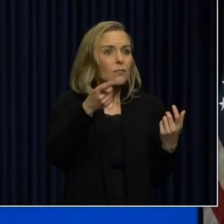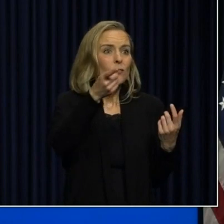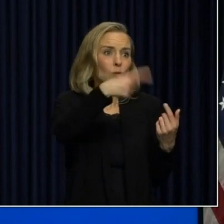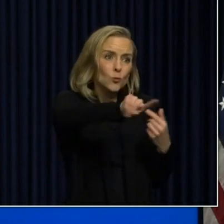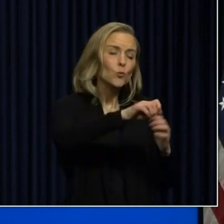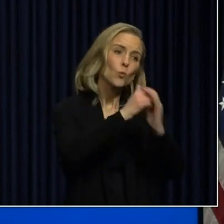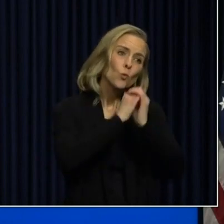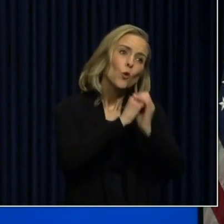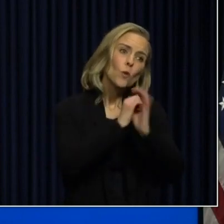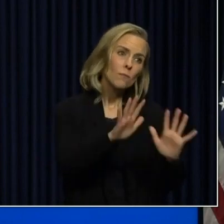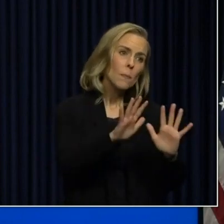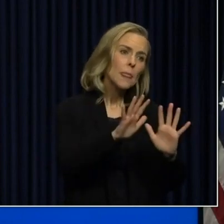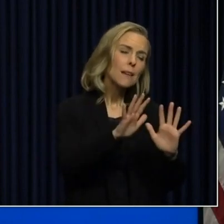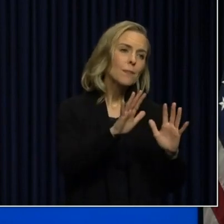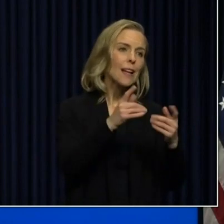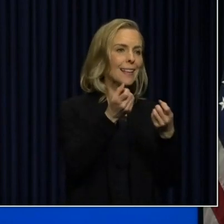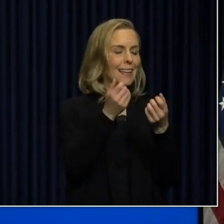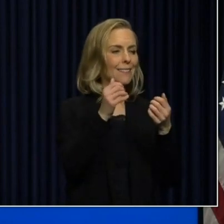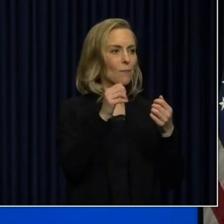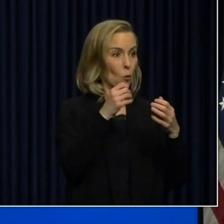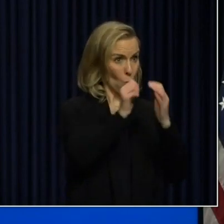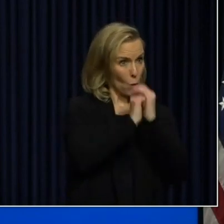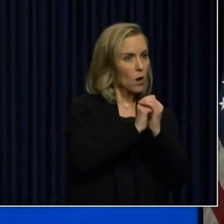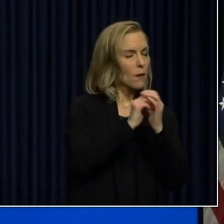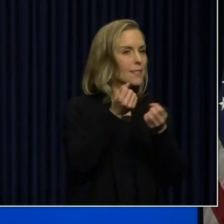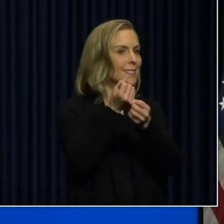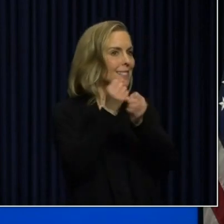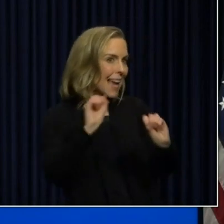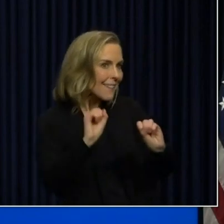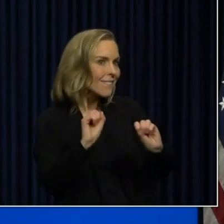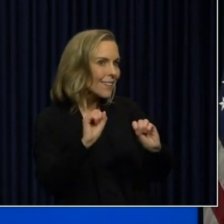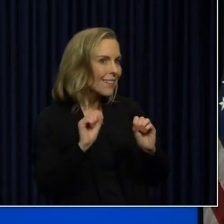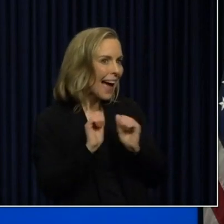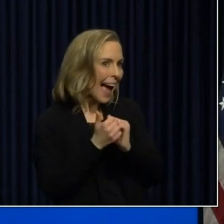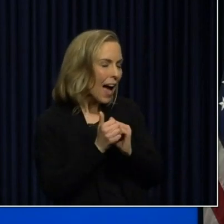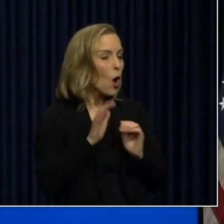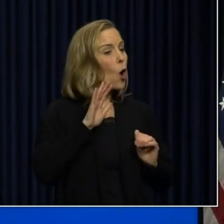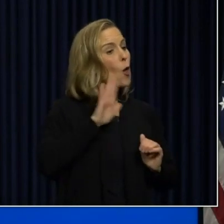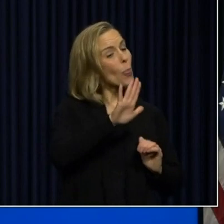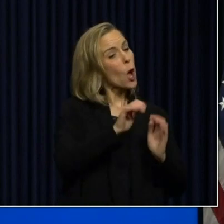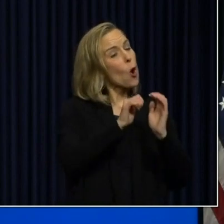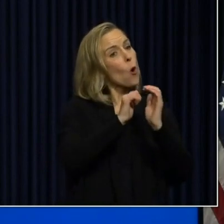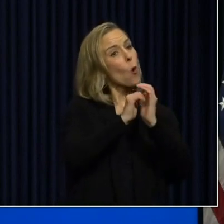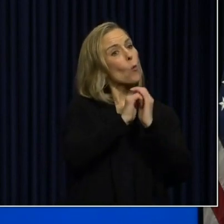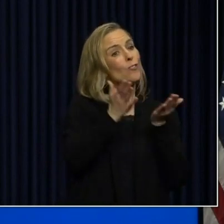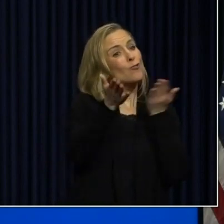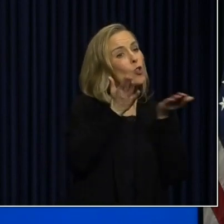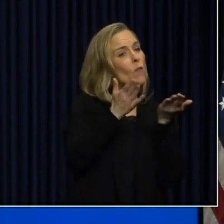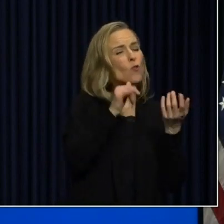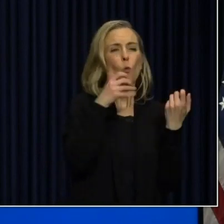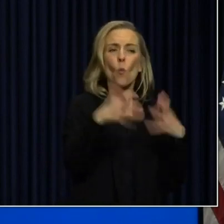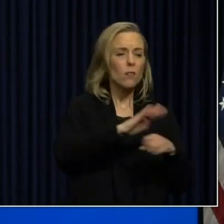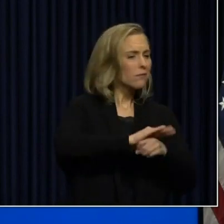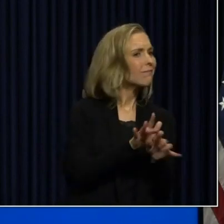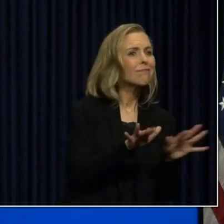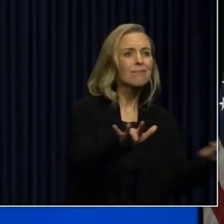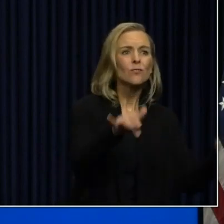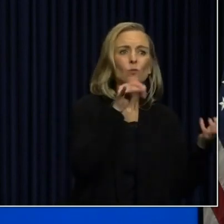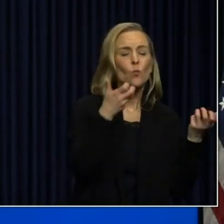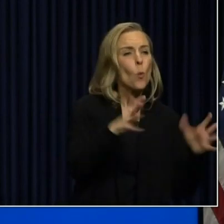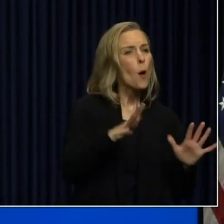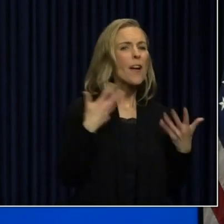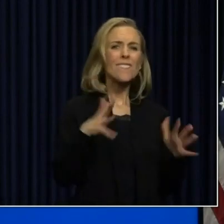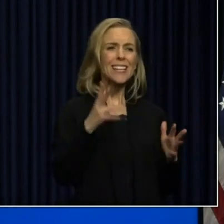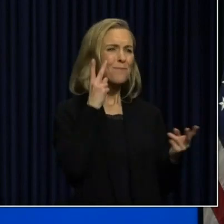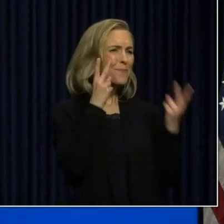worship. We just want you to do it safely. And nobody wants their worship service to spread the coronavirus, and we have seen